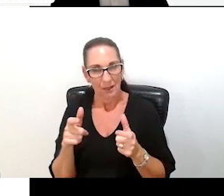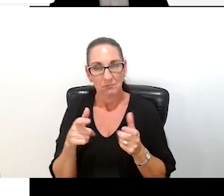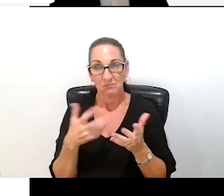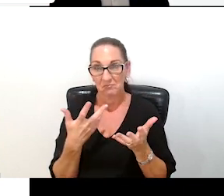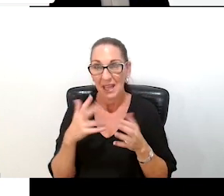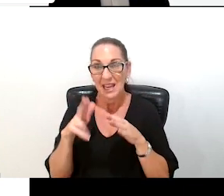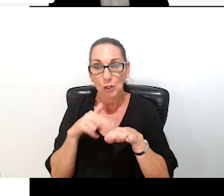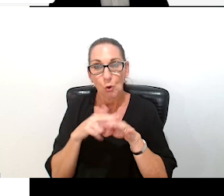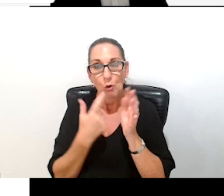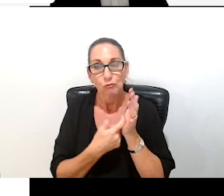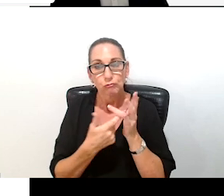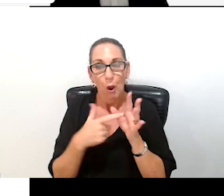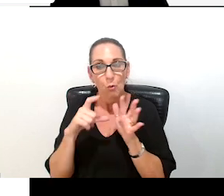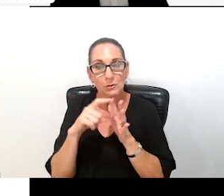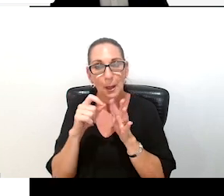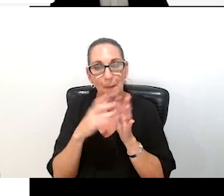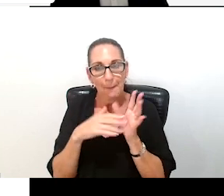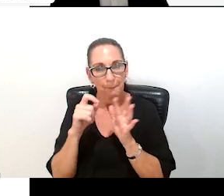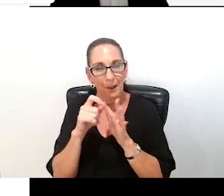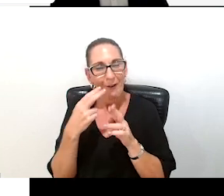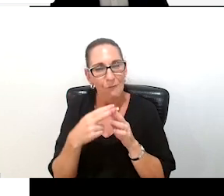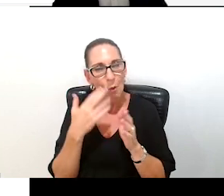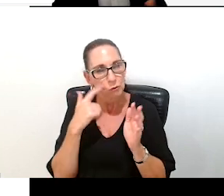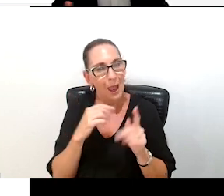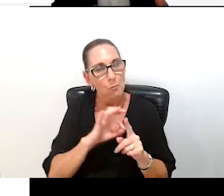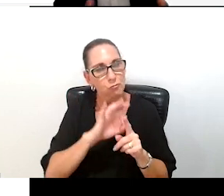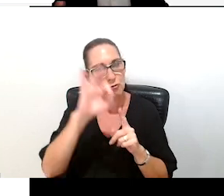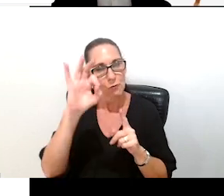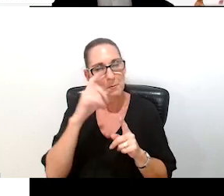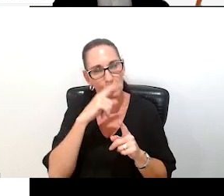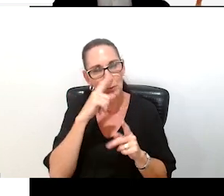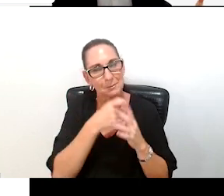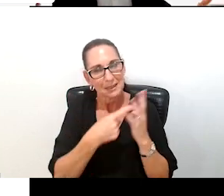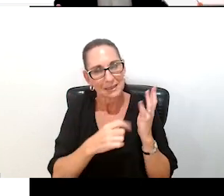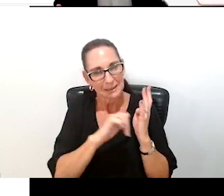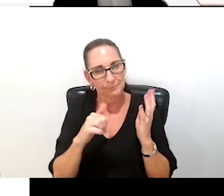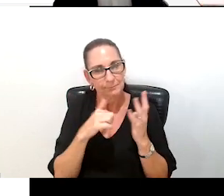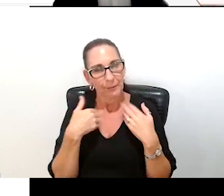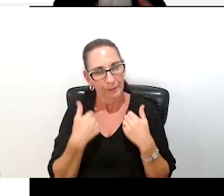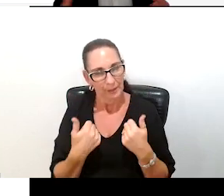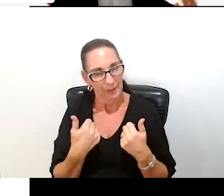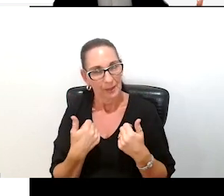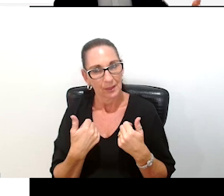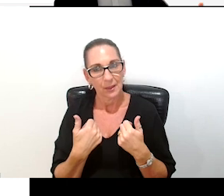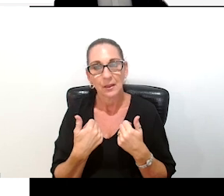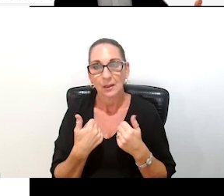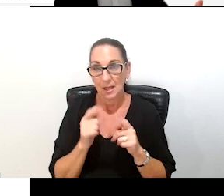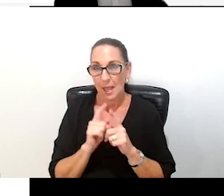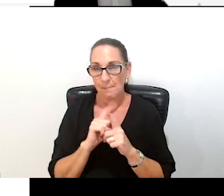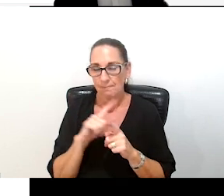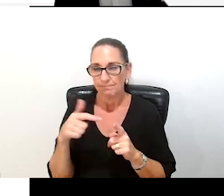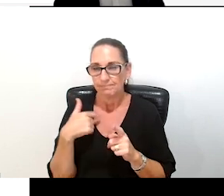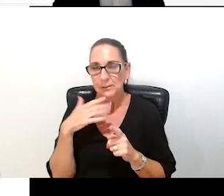national roadmap to improve the health of people with intellectual disability. But also we need to understand the key drivers